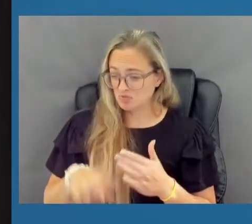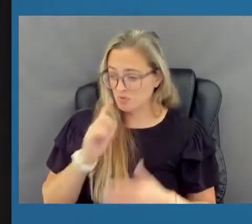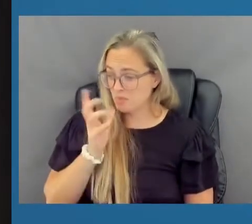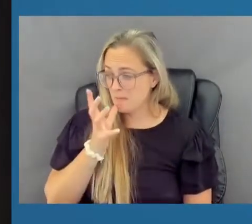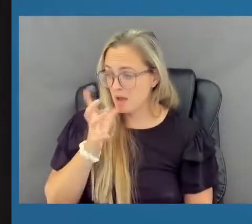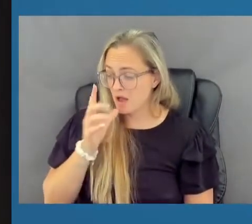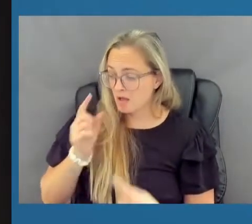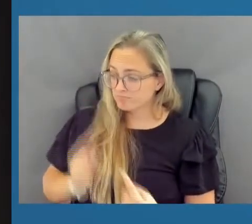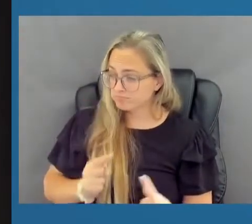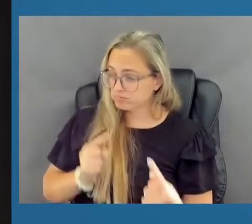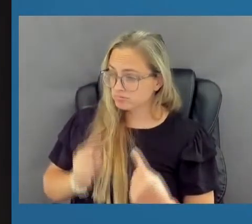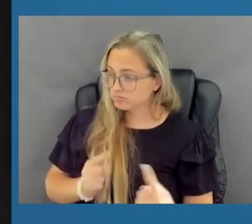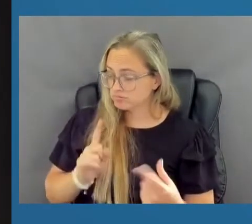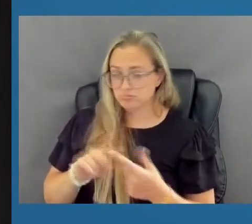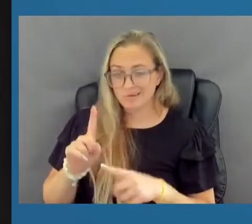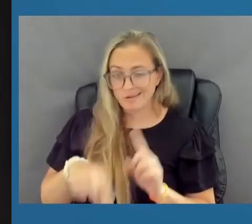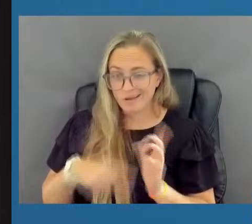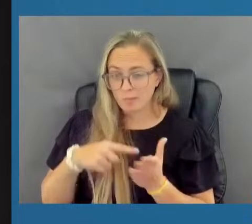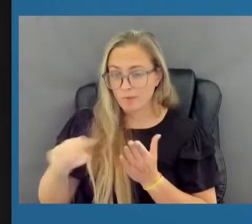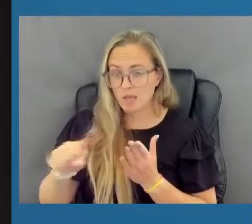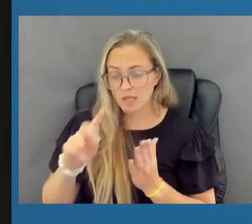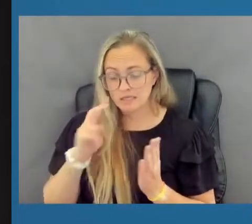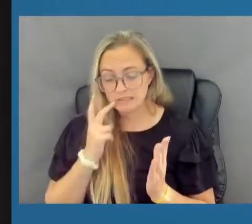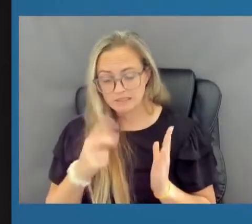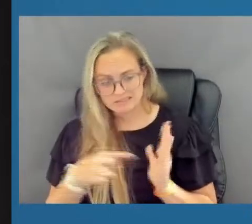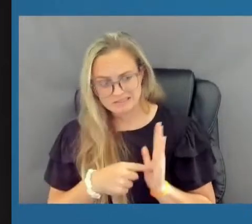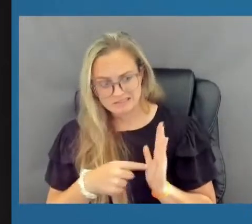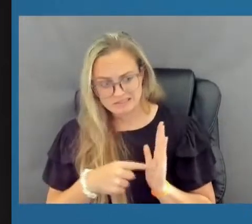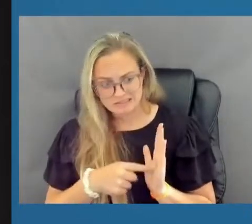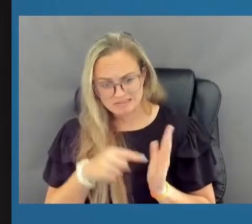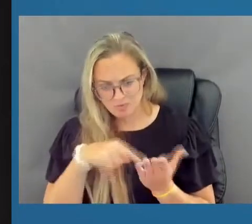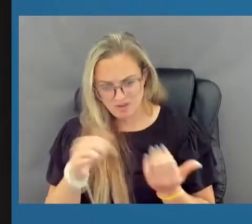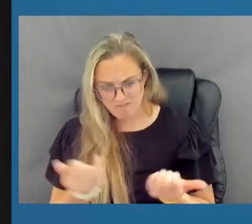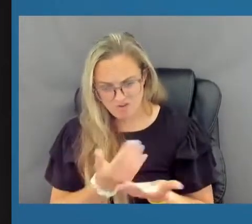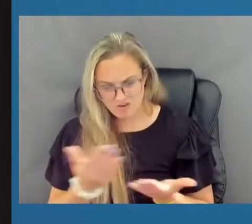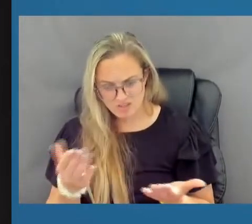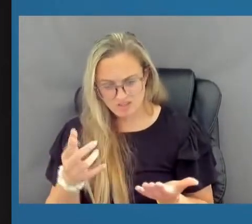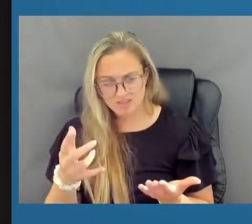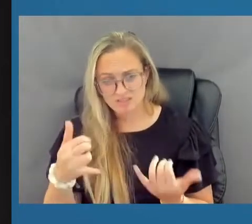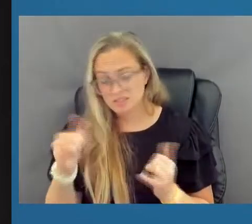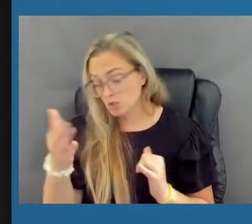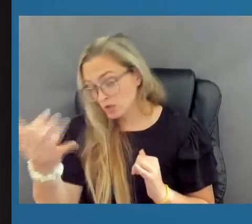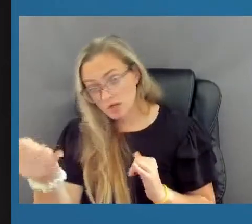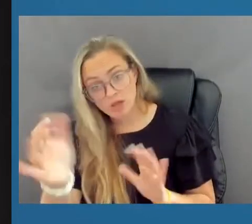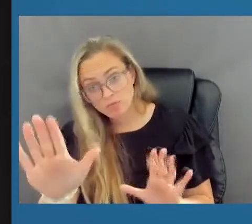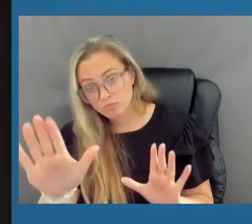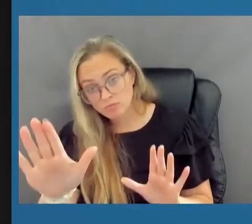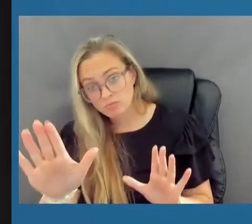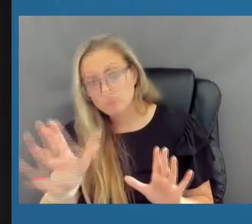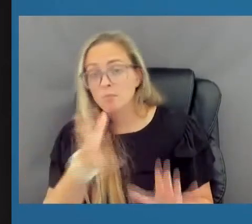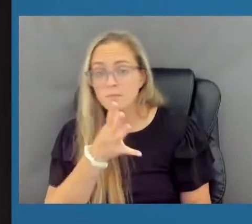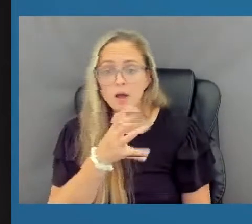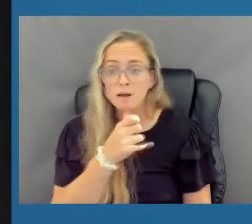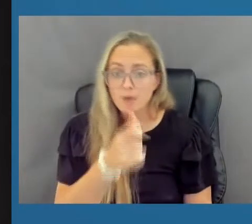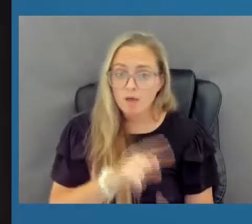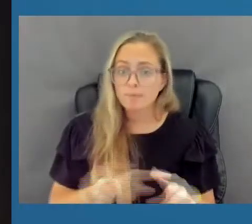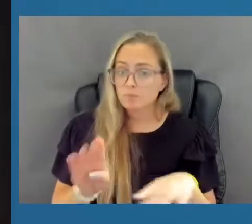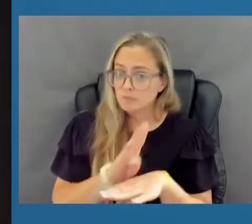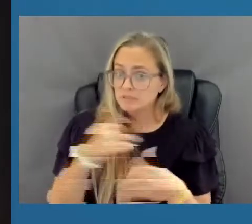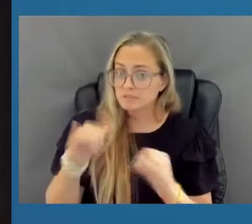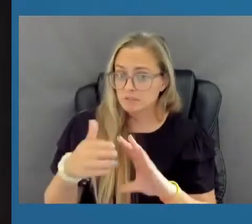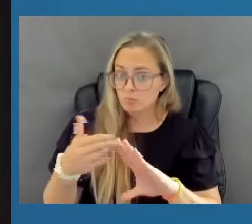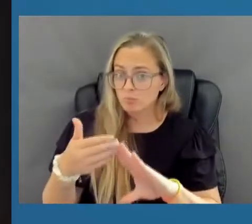and looking at the bills as they added up for having to pay for everything, but she ended up, it's still there today. Mom isn't, but the business is there. I